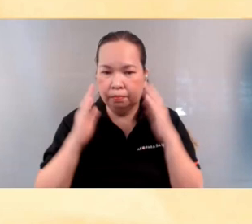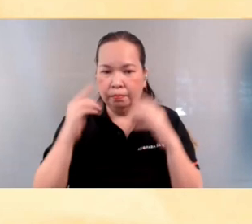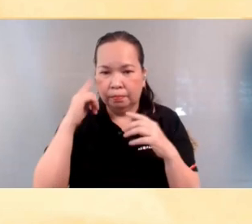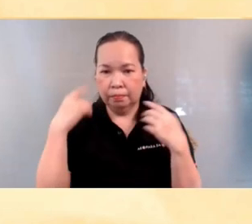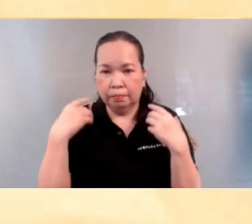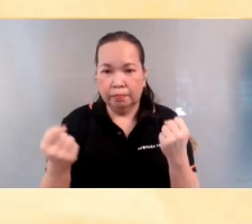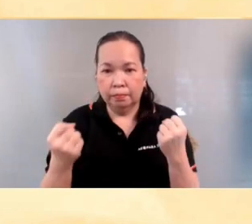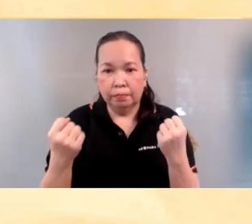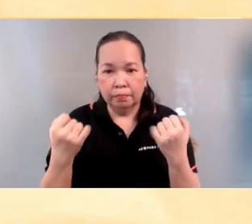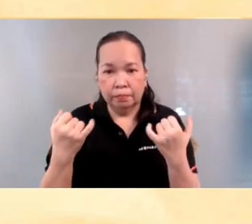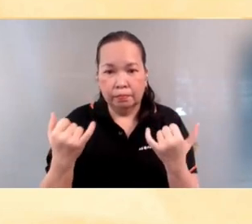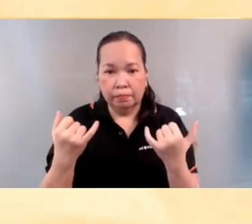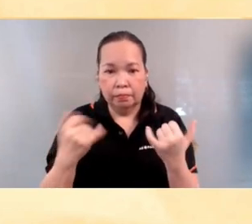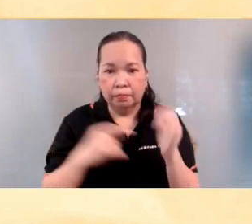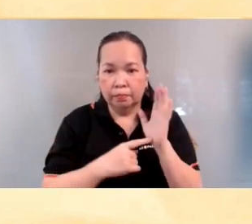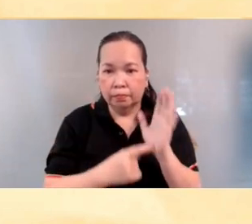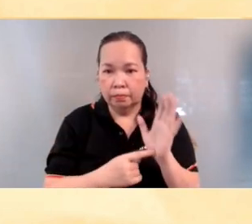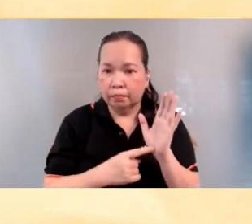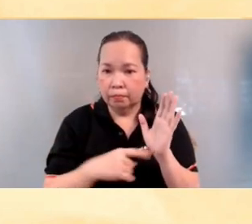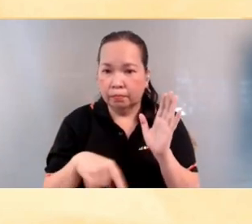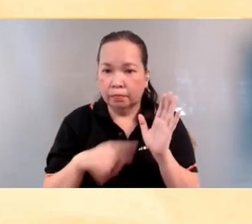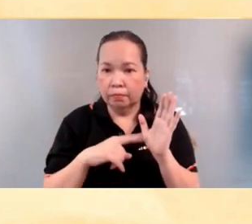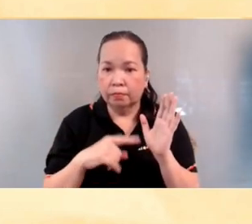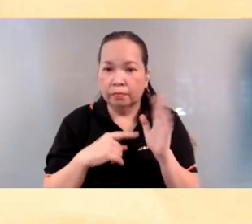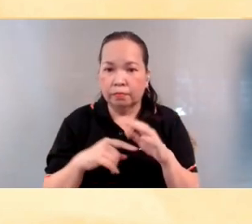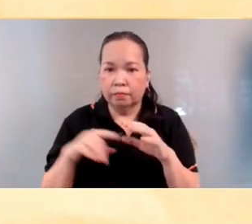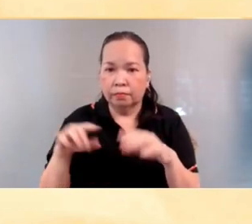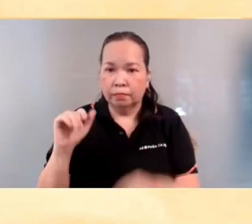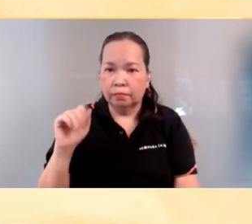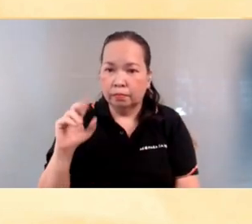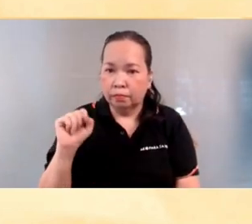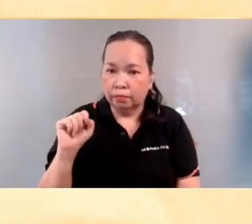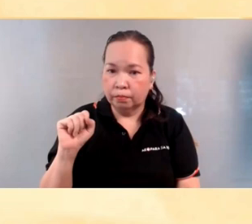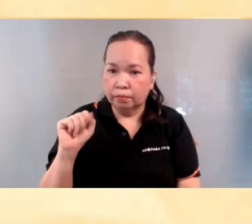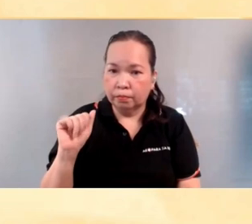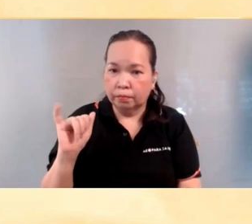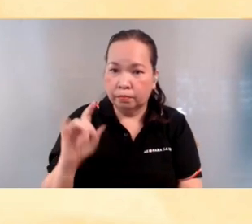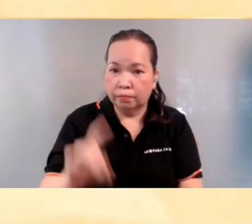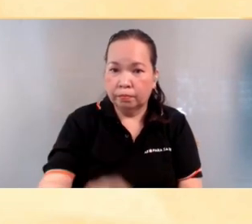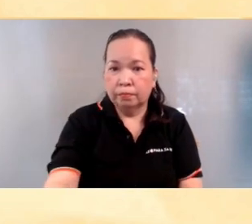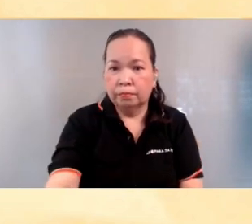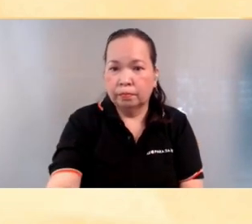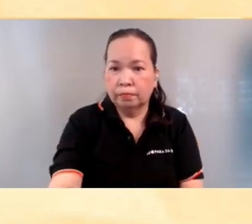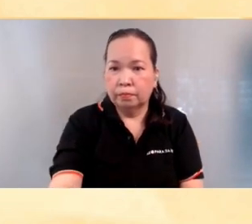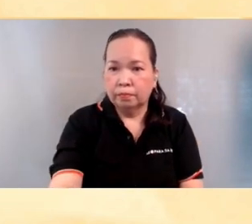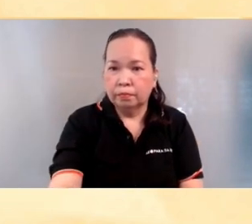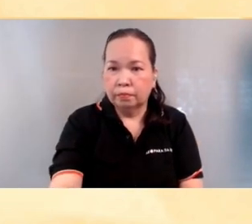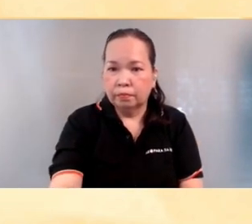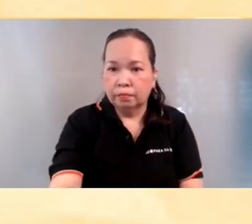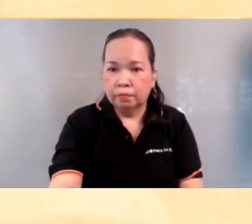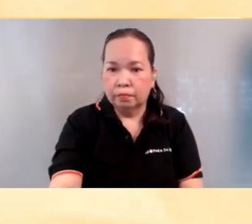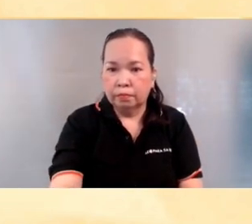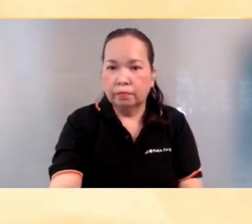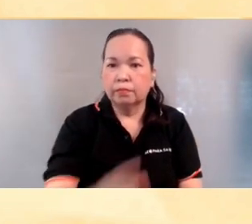This is presented by the Australian Aid, UNICEF, and the Child Protection Network Foundation. And